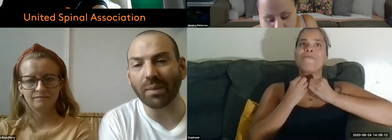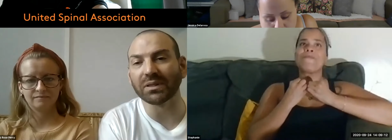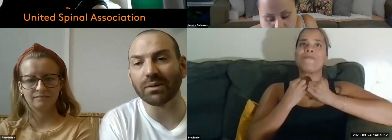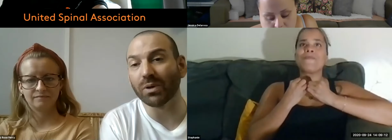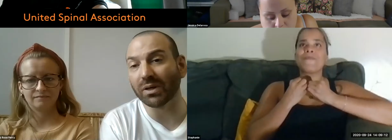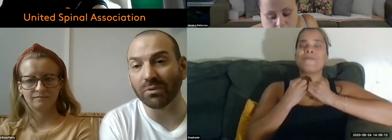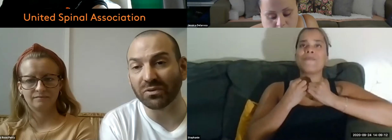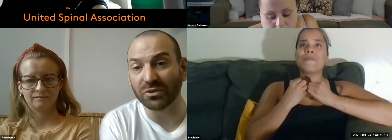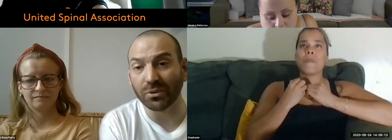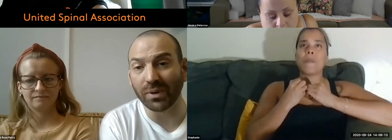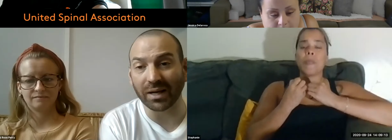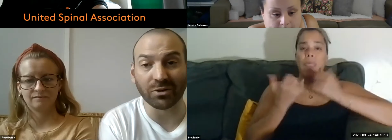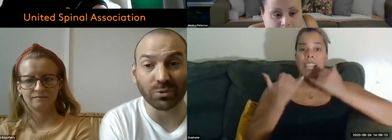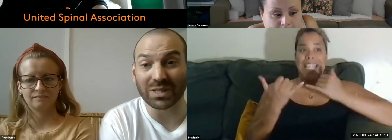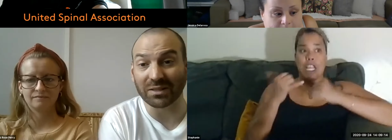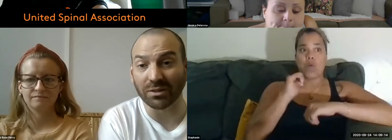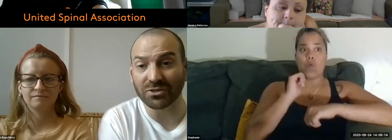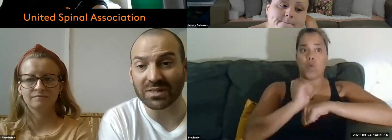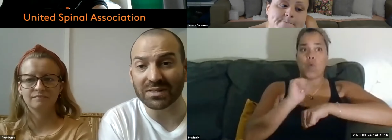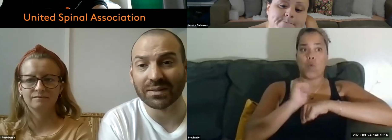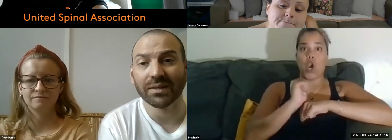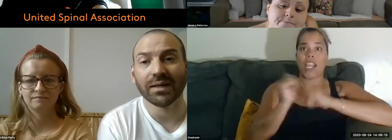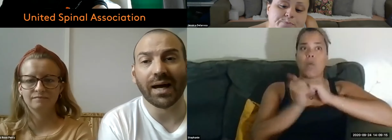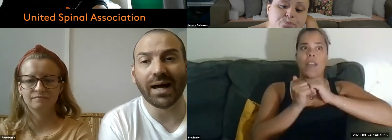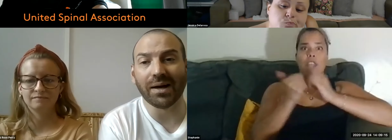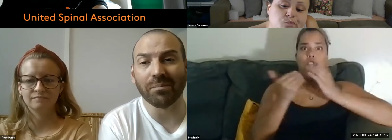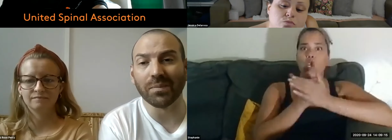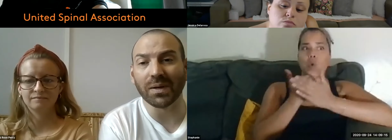generally rapidly working with new and cool technologies,